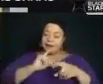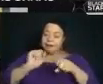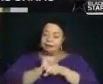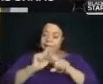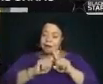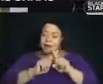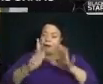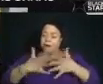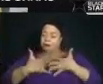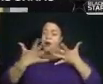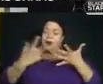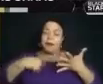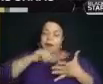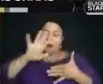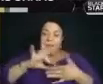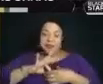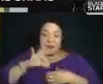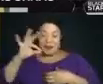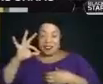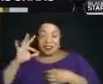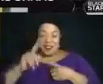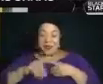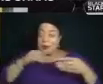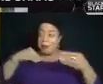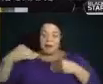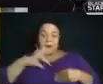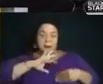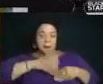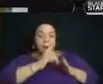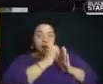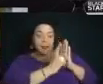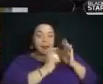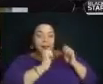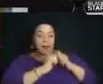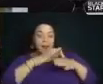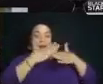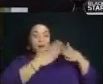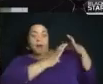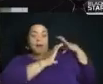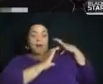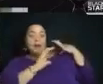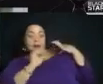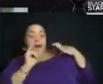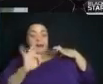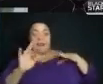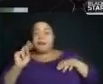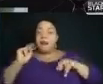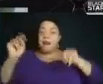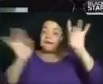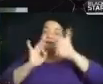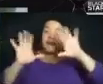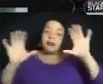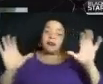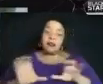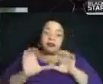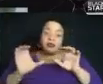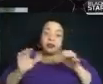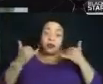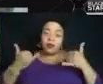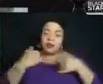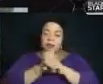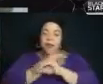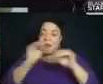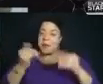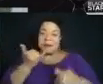Today, make no mistake, America, we are determined to bend the moral law right here once